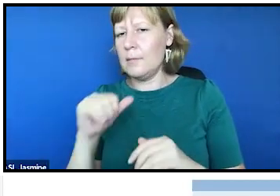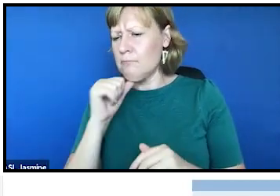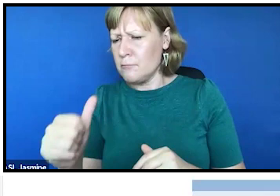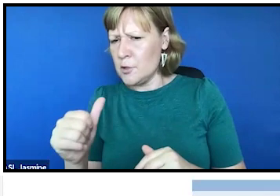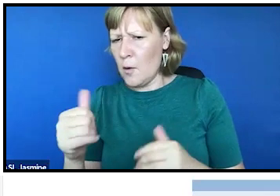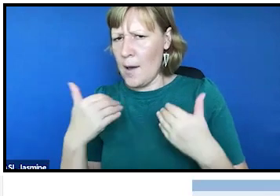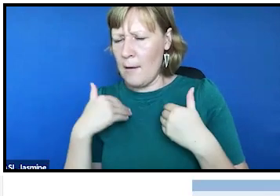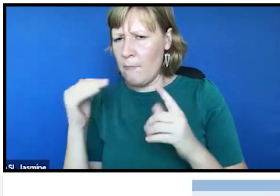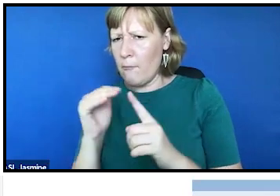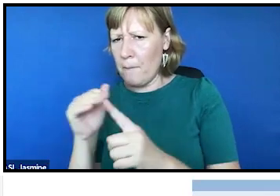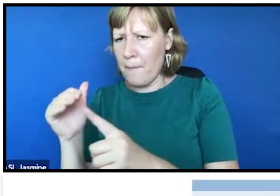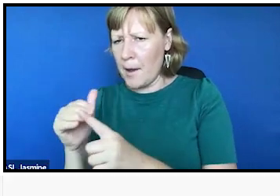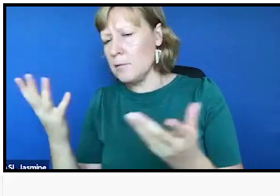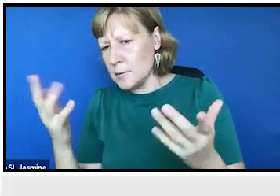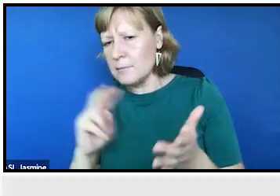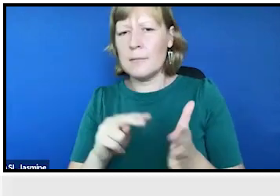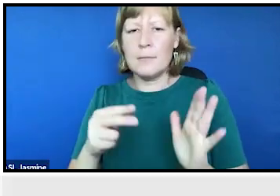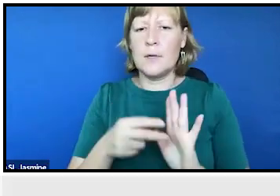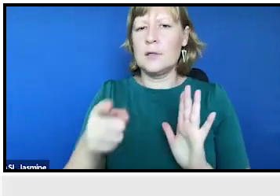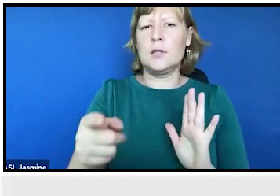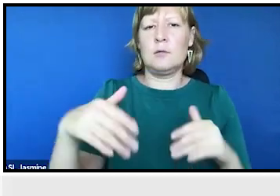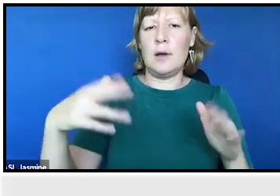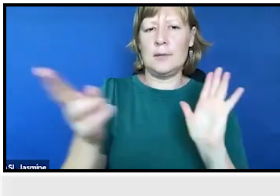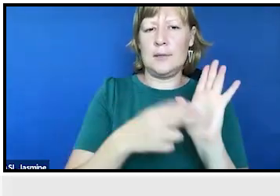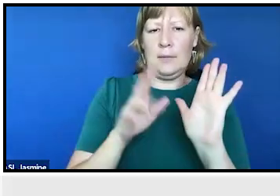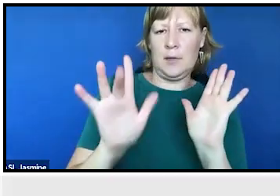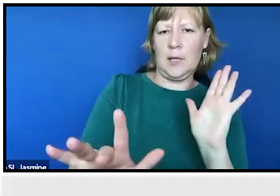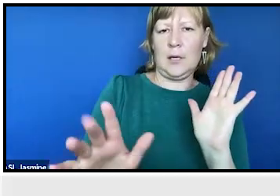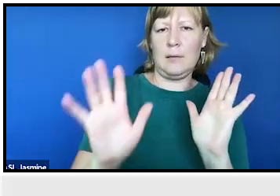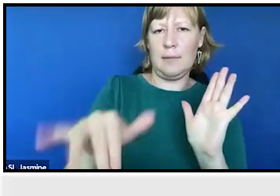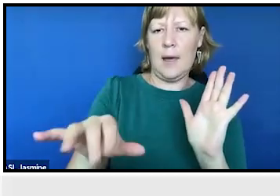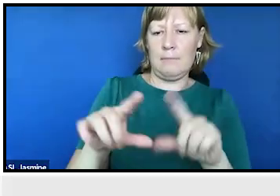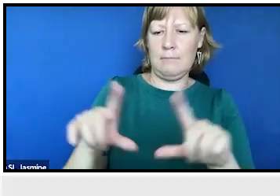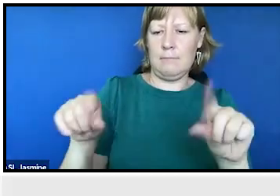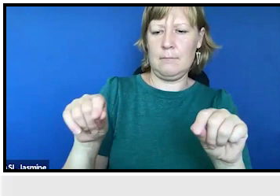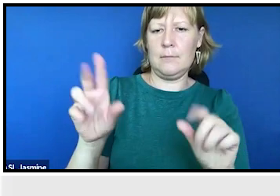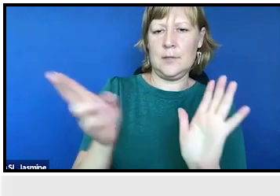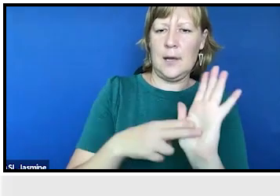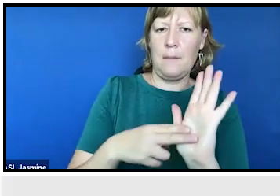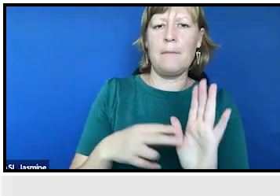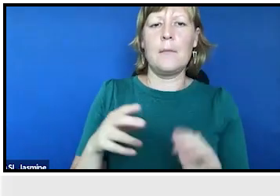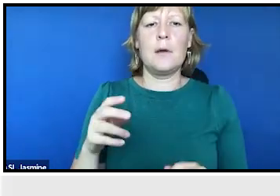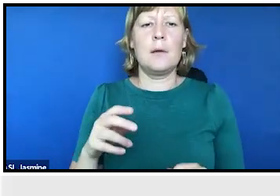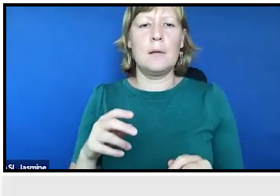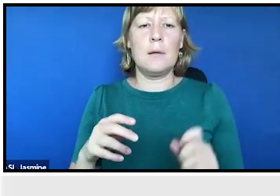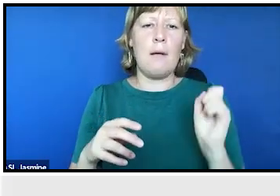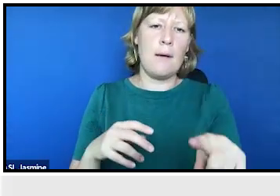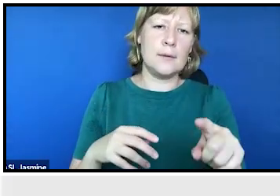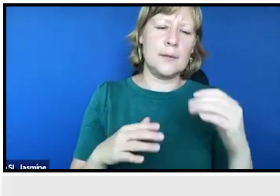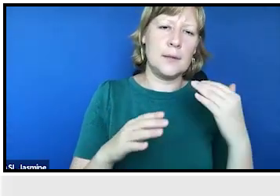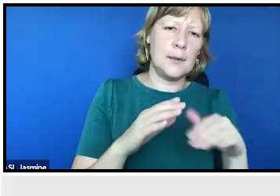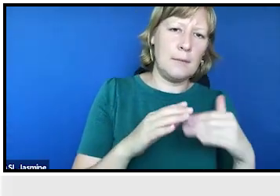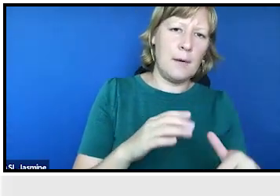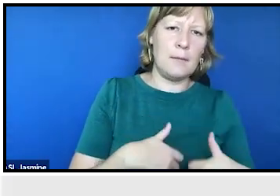signed up for it. It's pretty easy to do. Just click on that button, and then it asks for your email address, and then you put